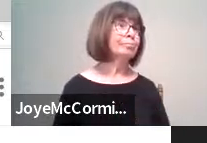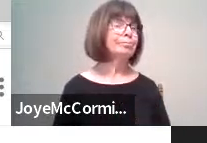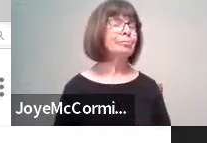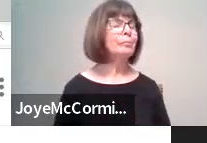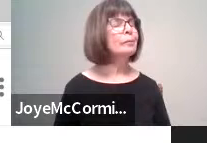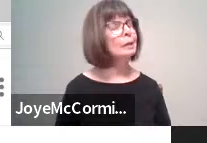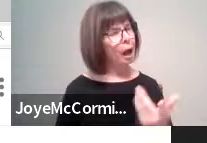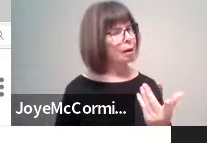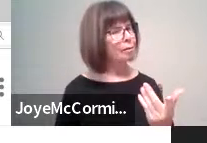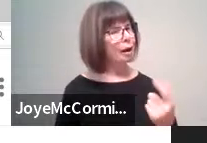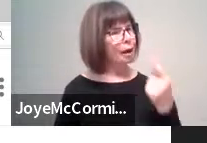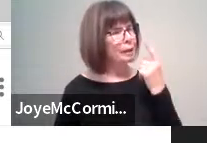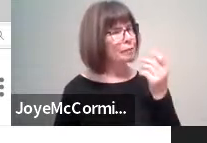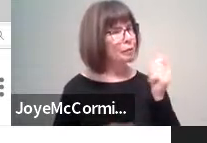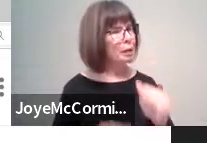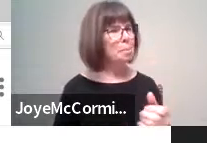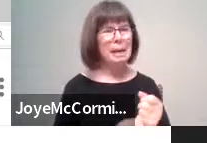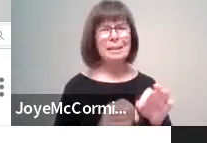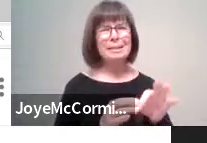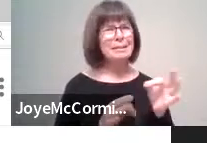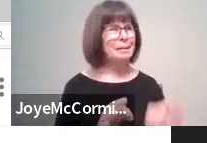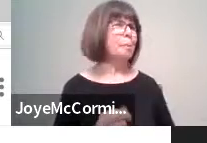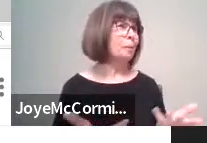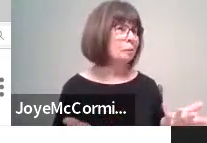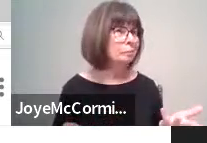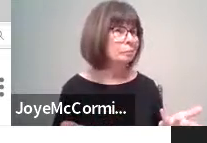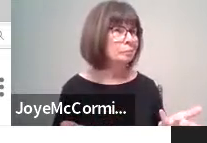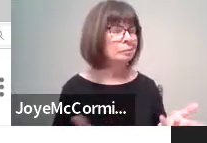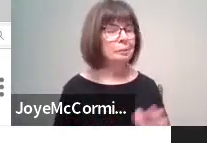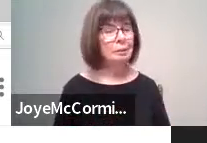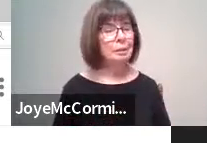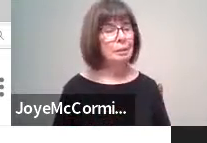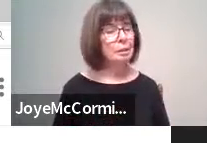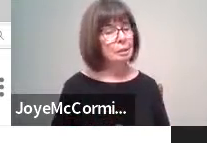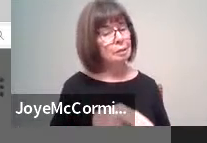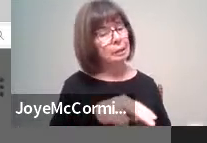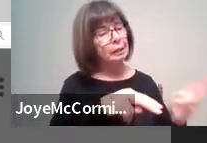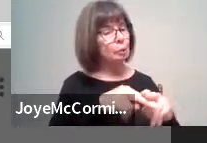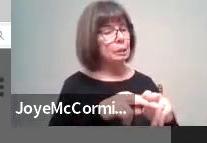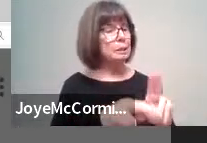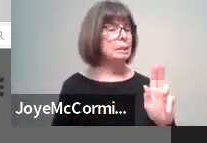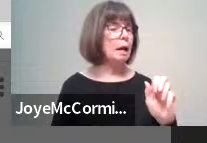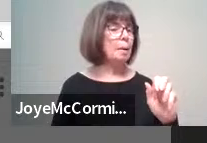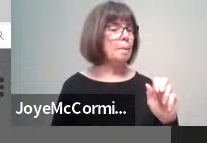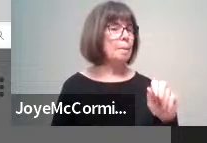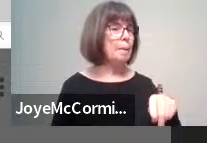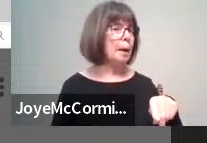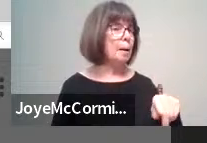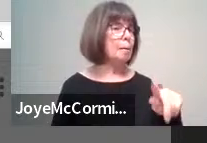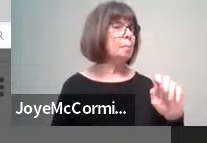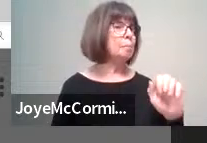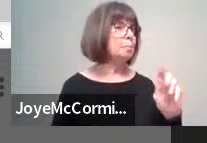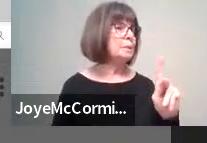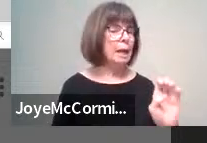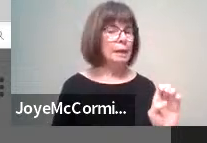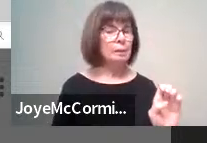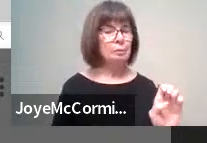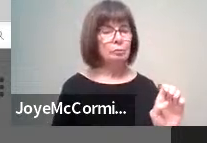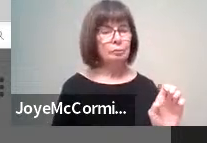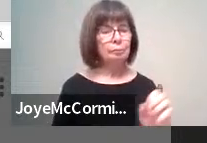I think if we can make it as simple as possible, increasing uptake, there's definitely